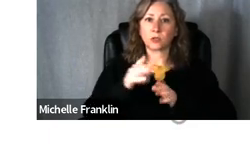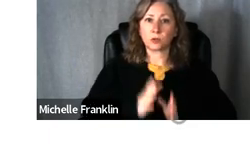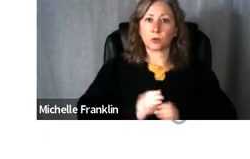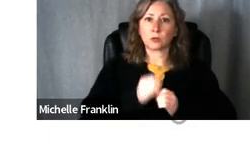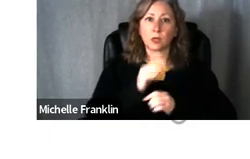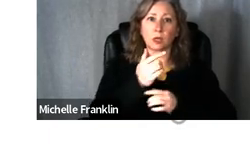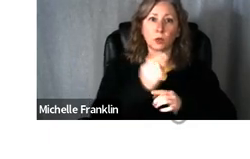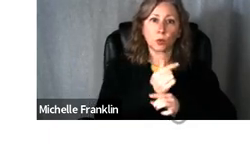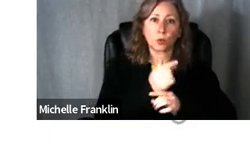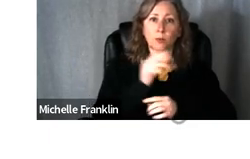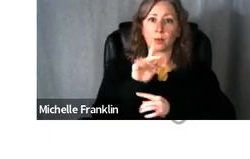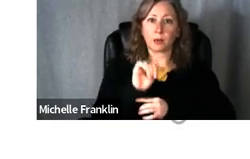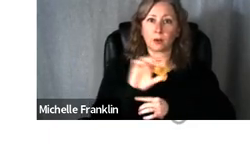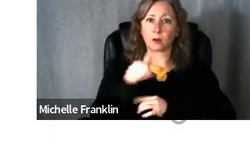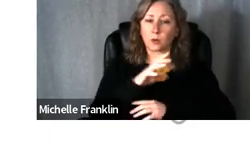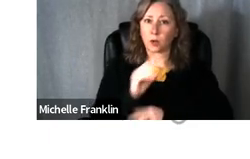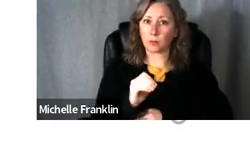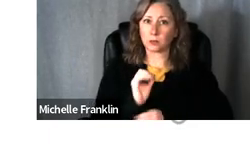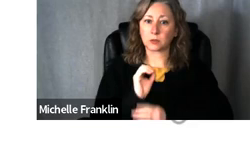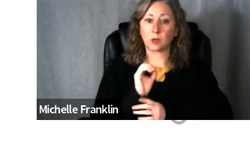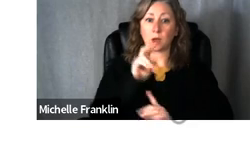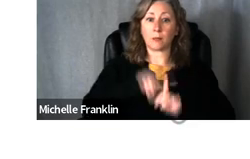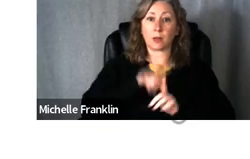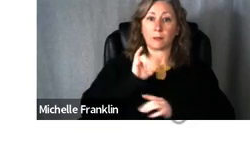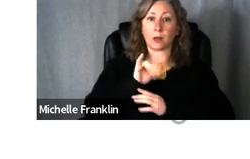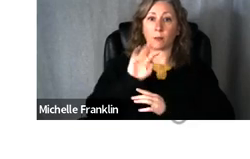and other companies. Apply by March 3rd at